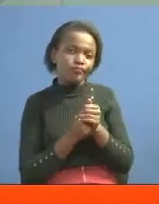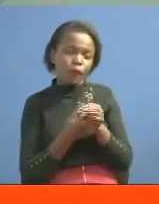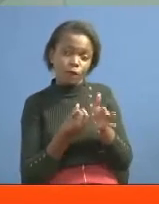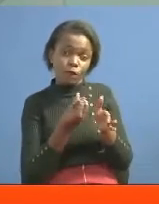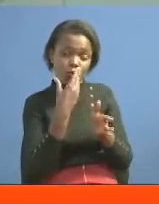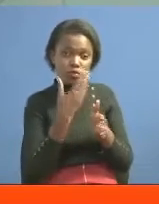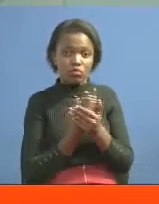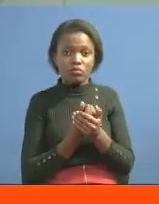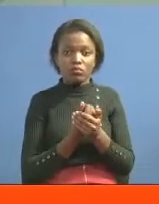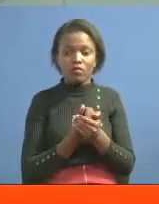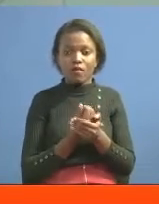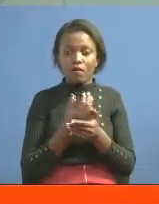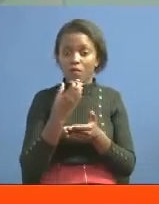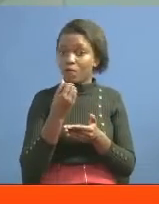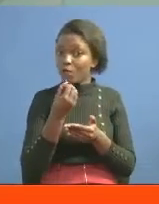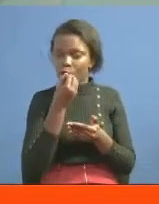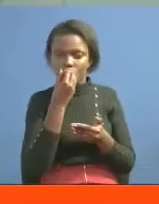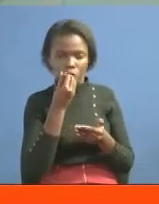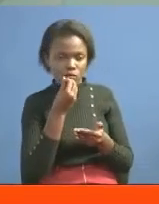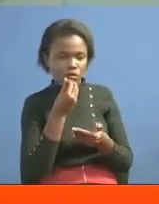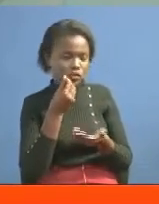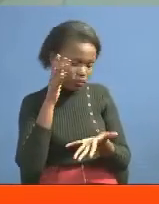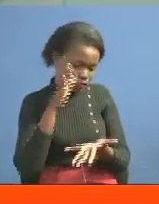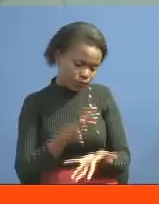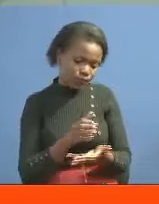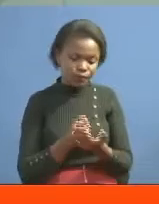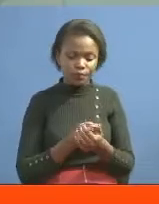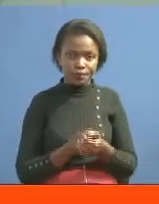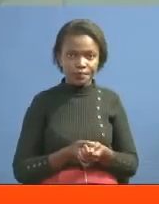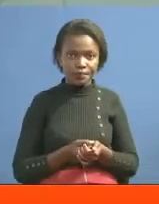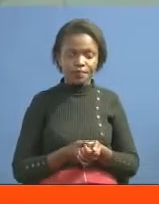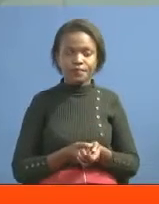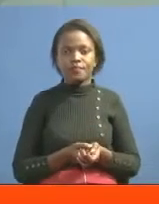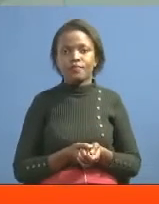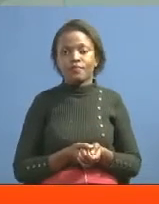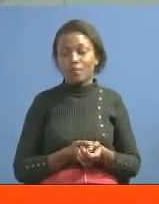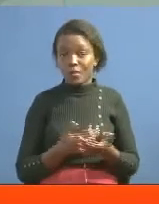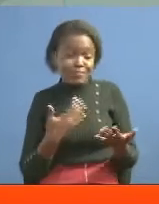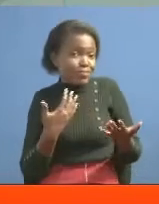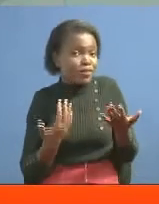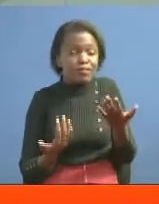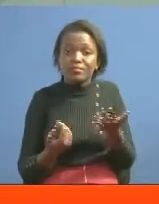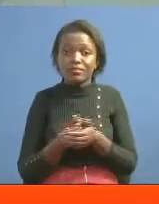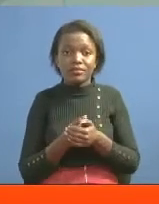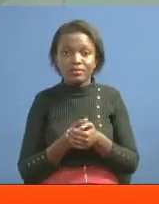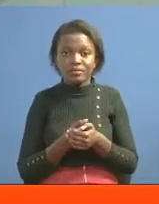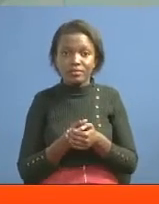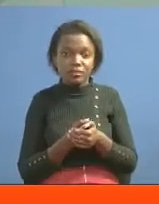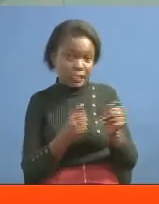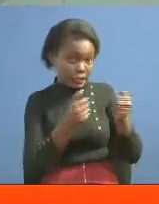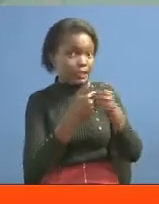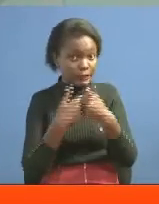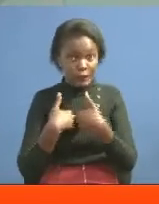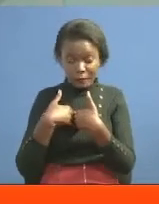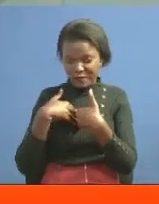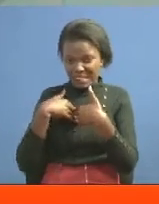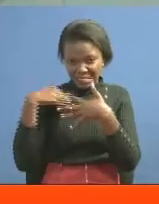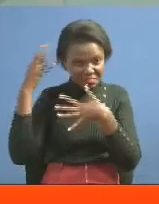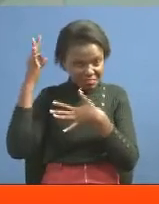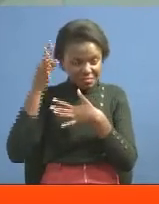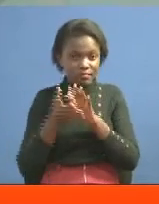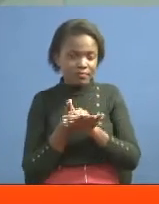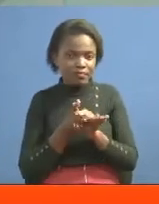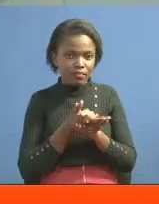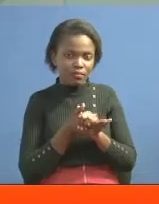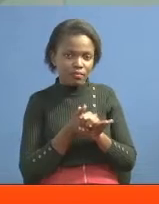food. In fact, there's a food shortage. And as you so predicted the other day, we might face more in the coming days. And so anybody in agriculture, we are looking